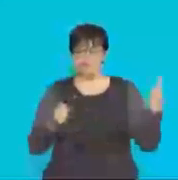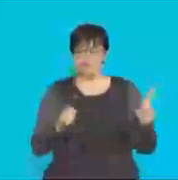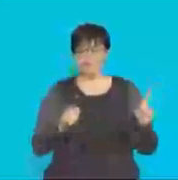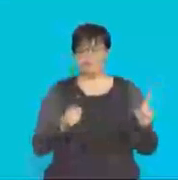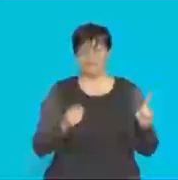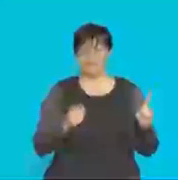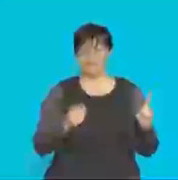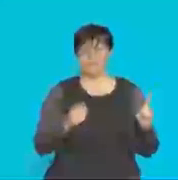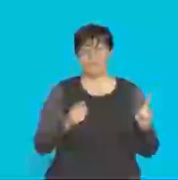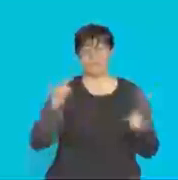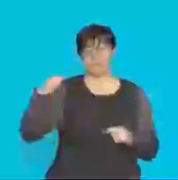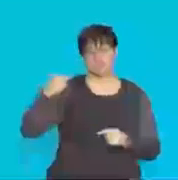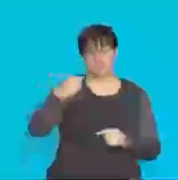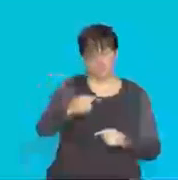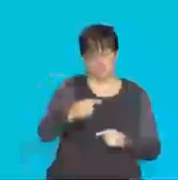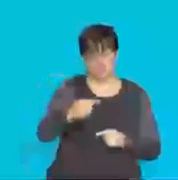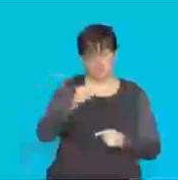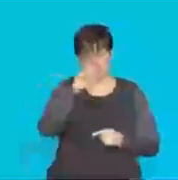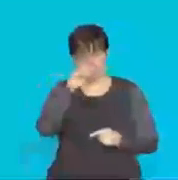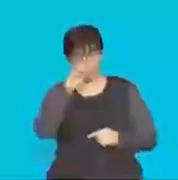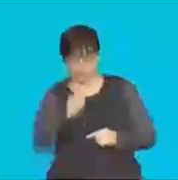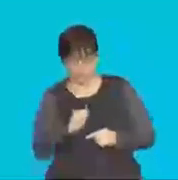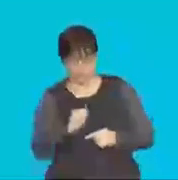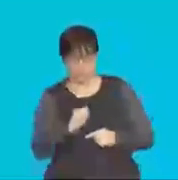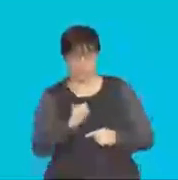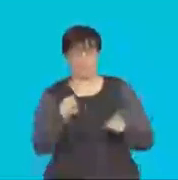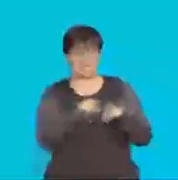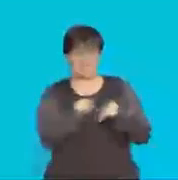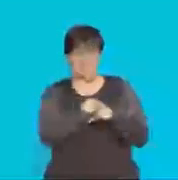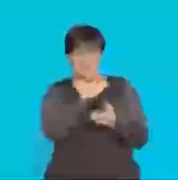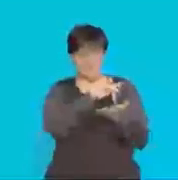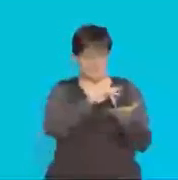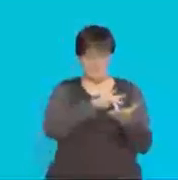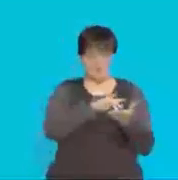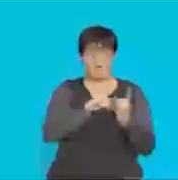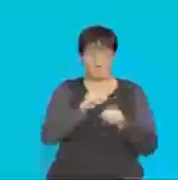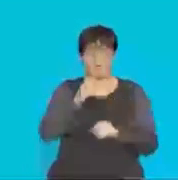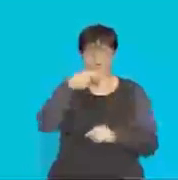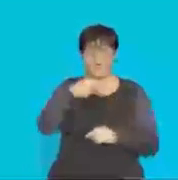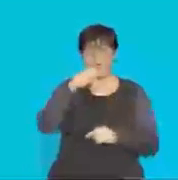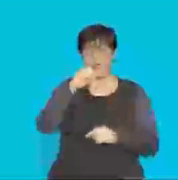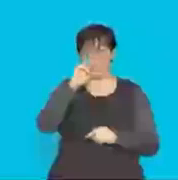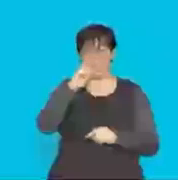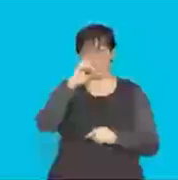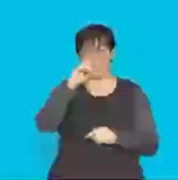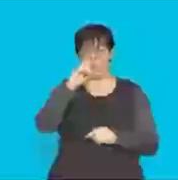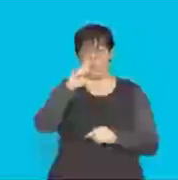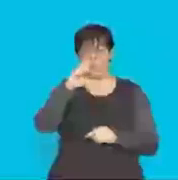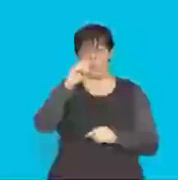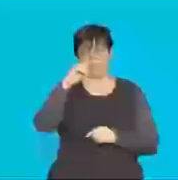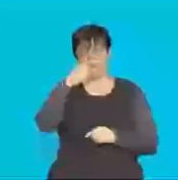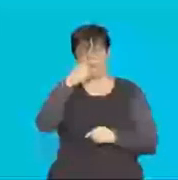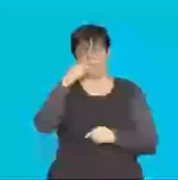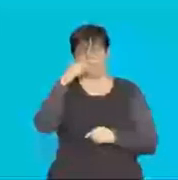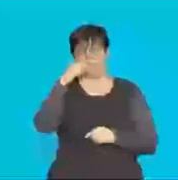different forms of a gene located at the same position on homologous chromosomes. So again,